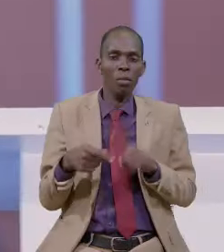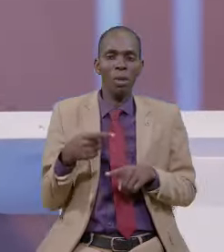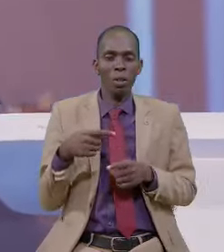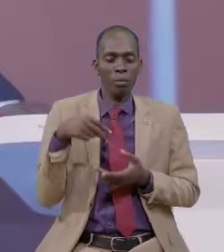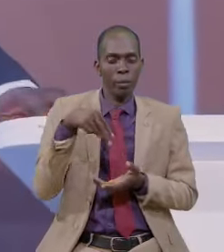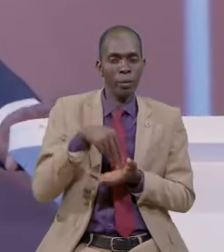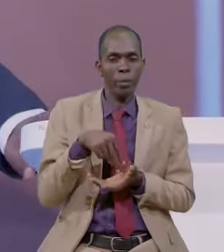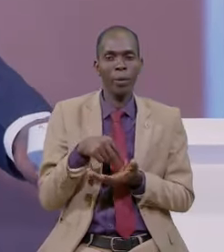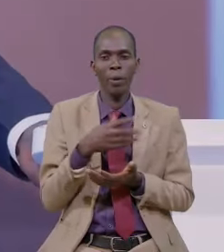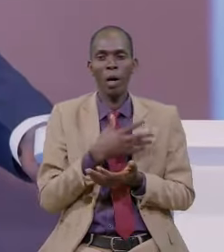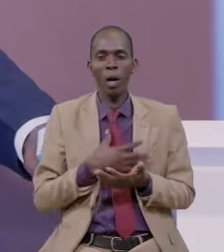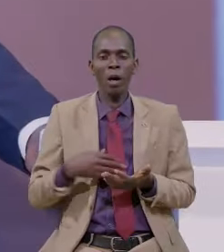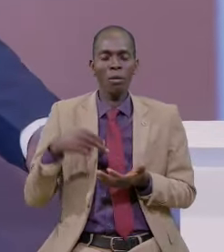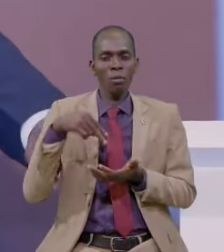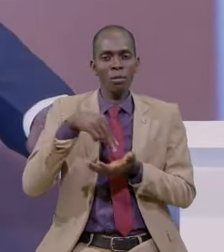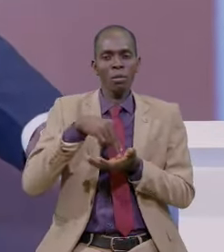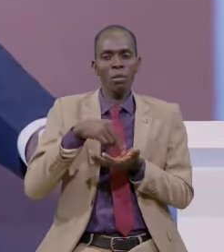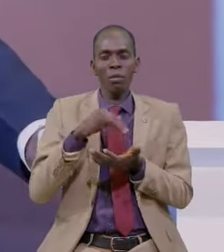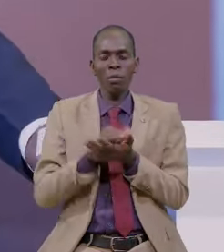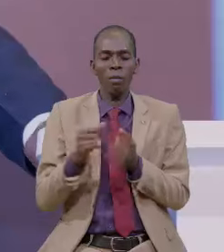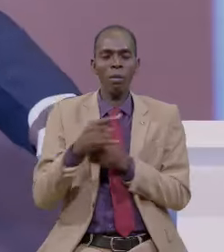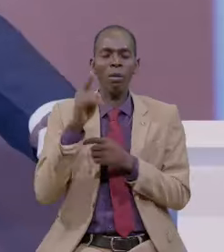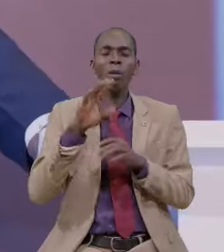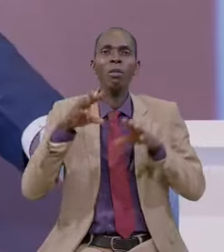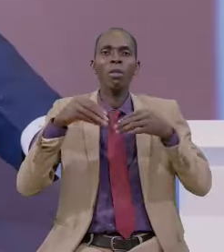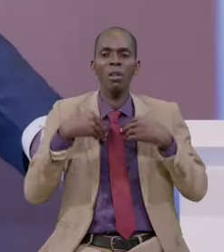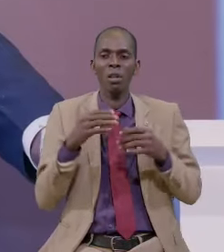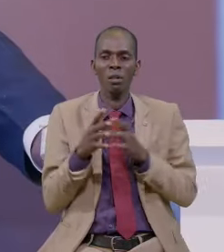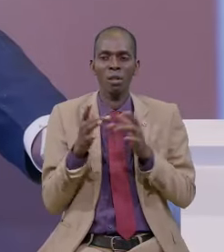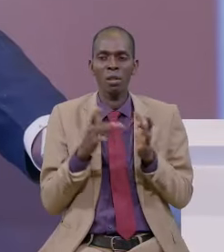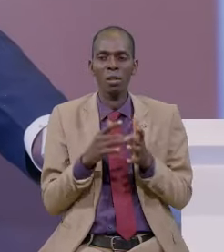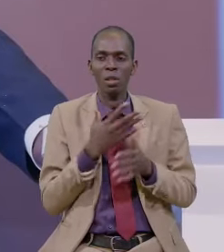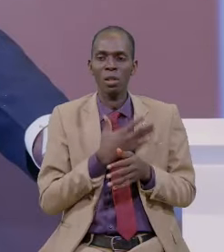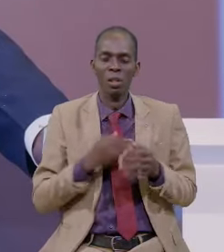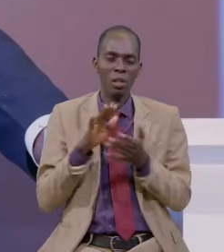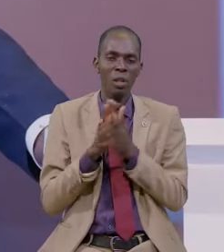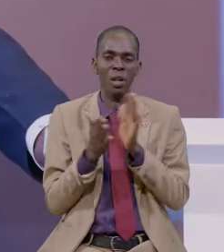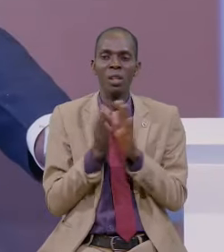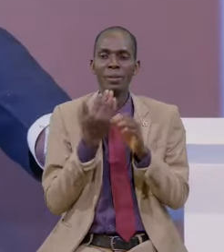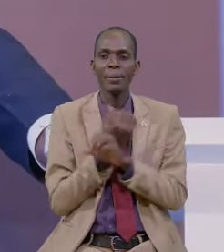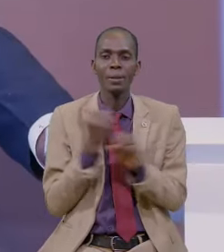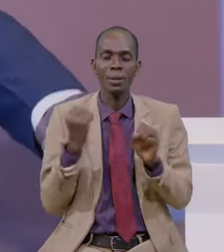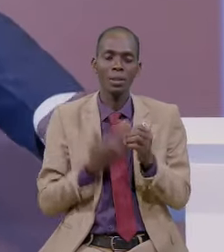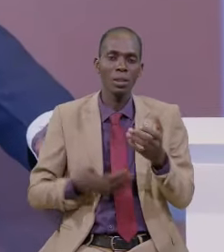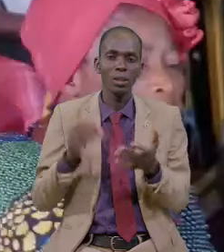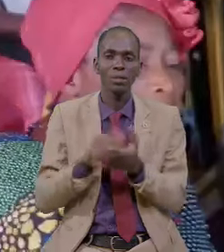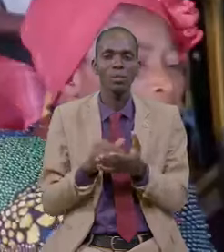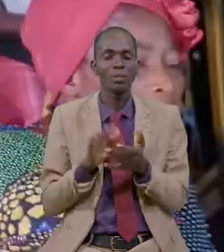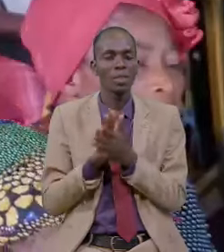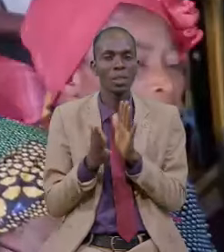that day he gave his heart to Jesus and became born again. Born